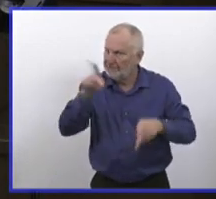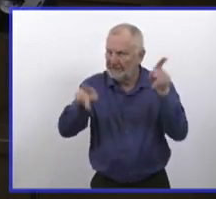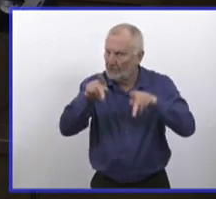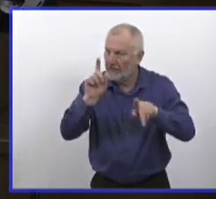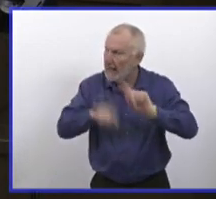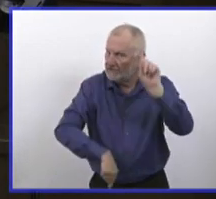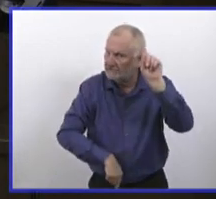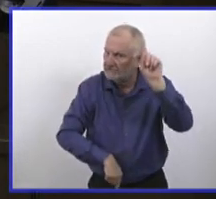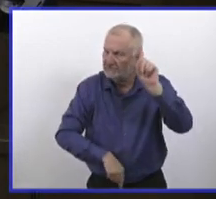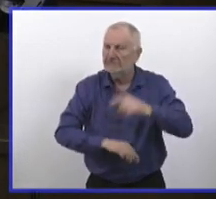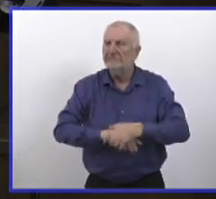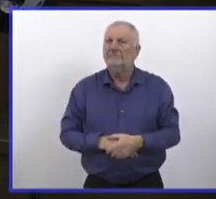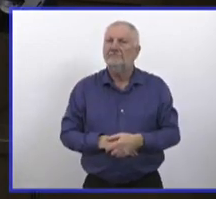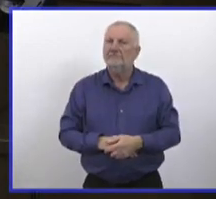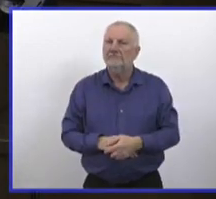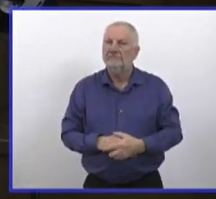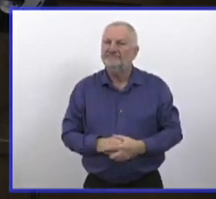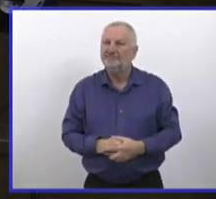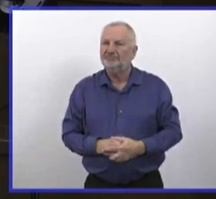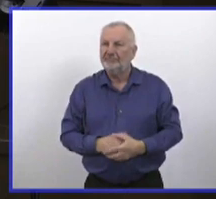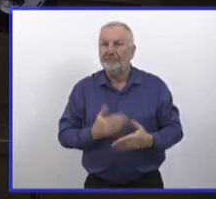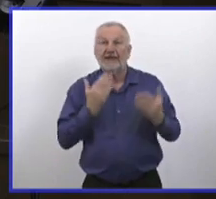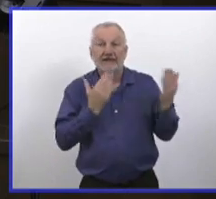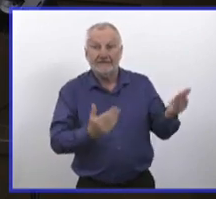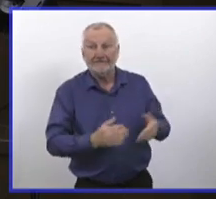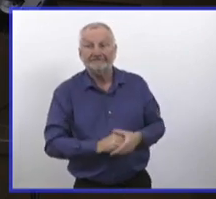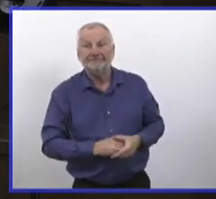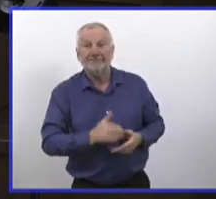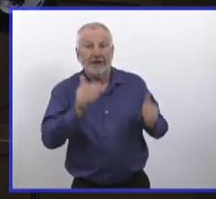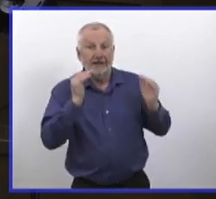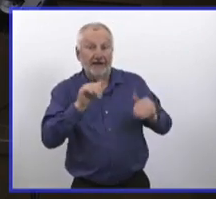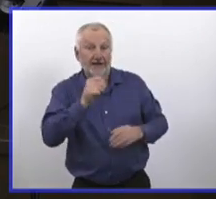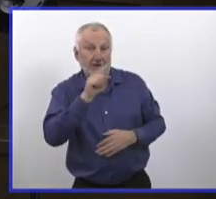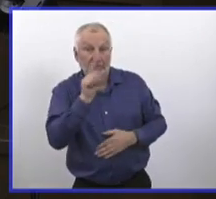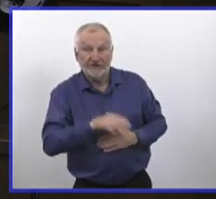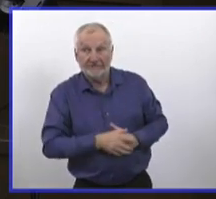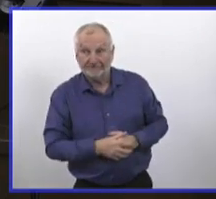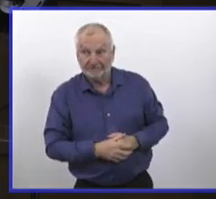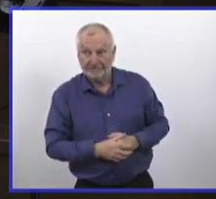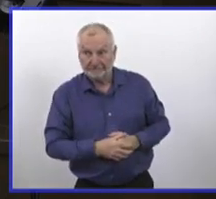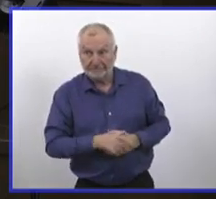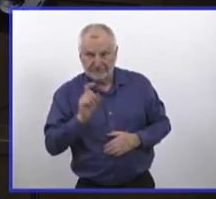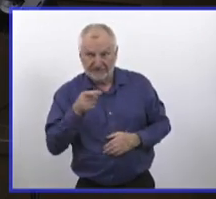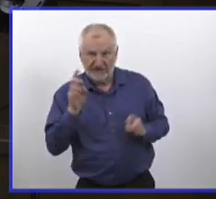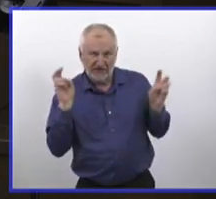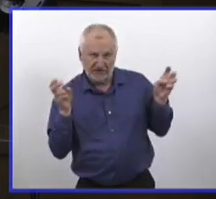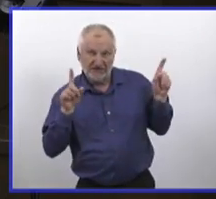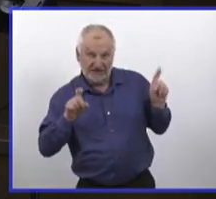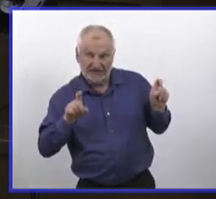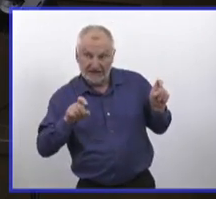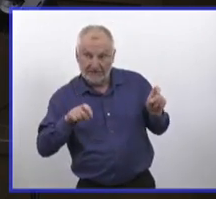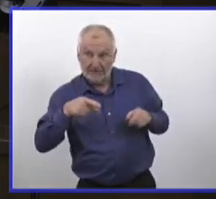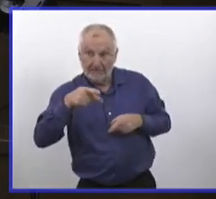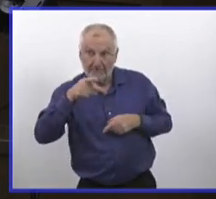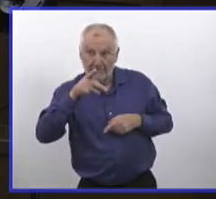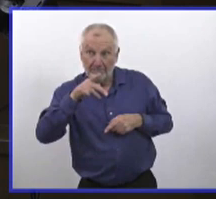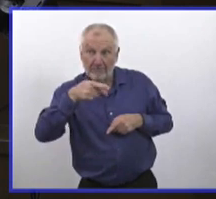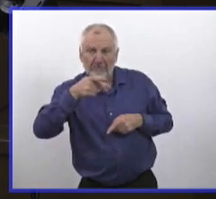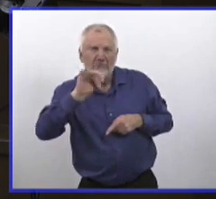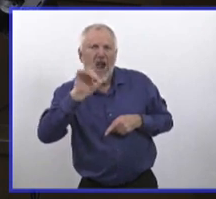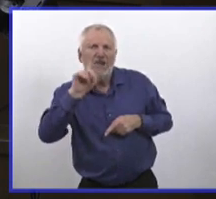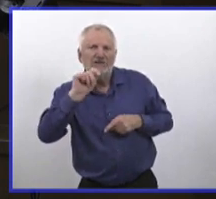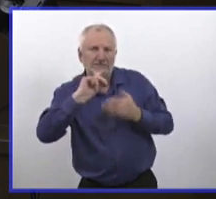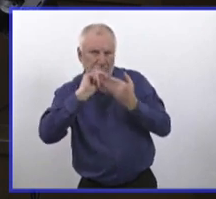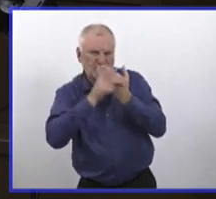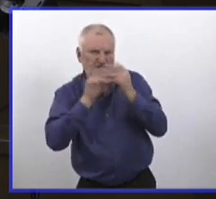Okay, thanks. Also wondering, because this is a pilot phase, what are some challenges